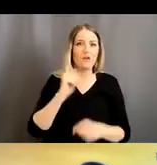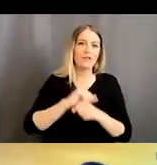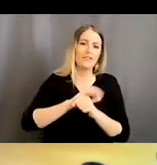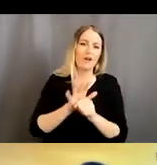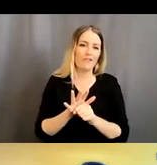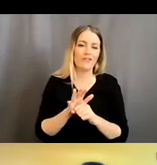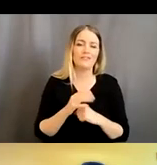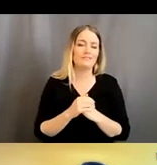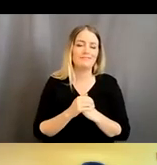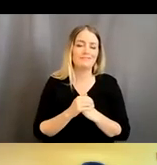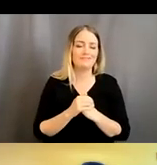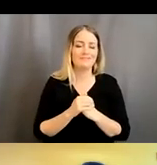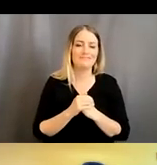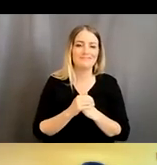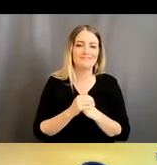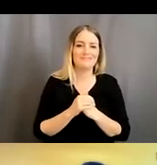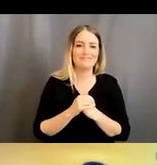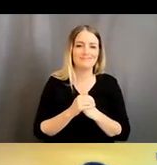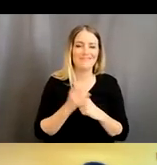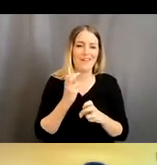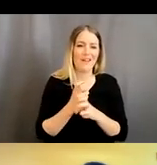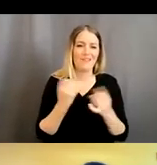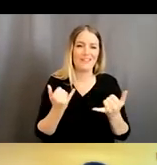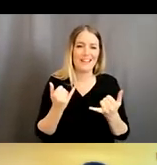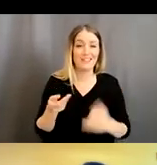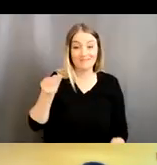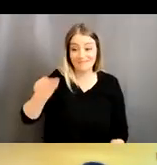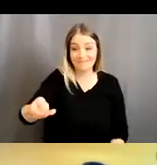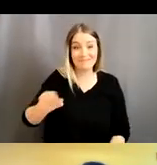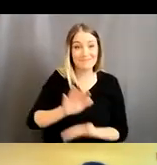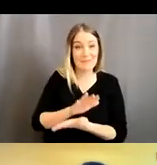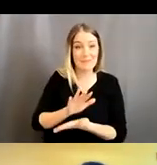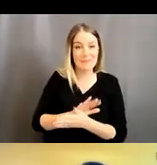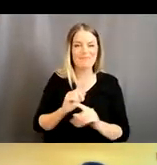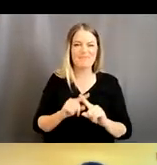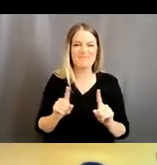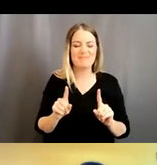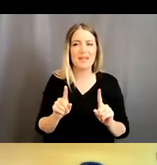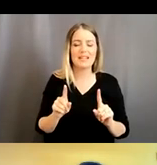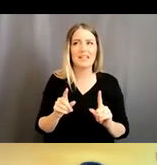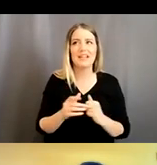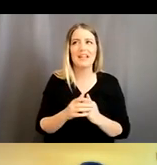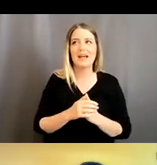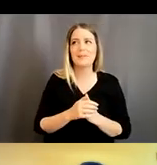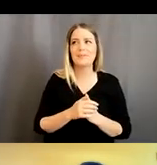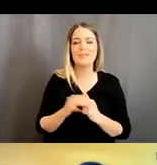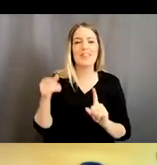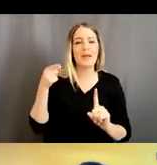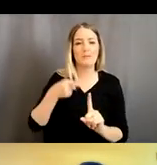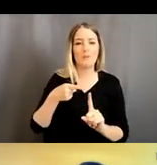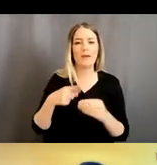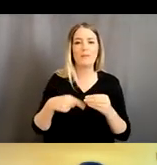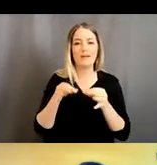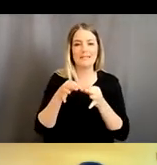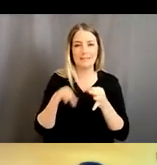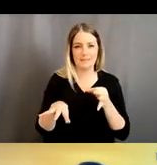that's, you know, probably a little hard right now. But again, I would go back to that point of simplifying